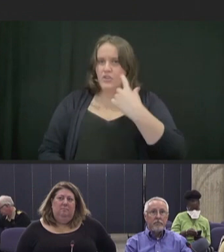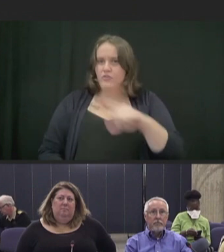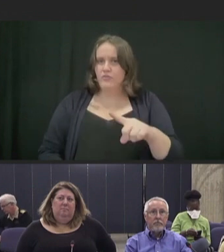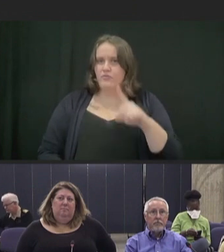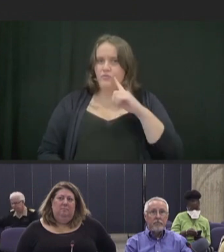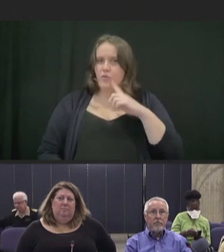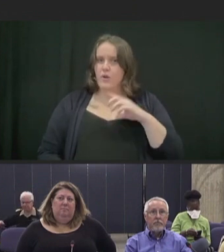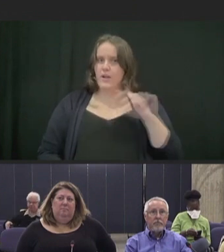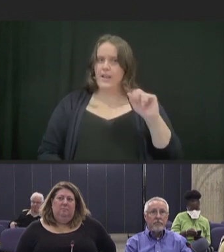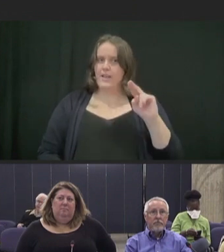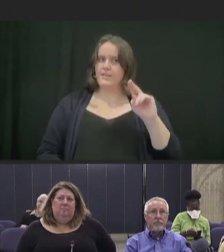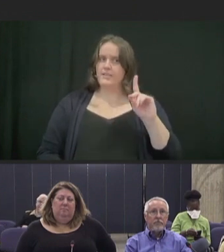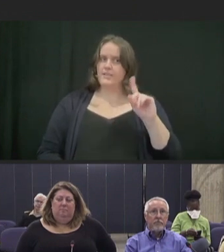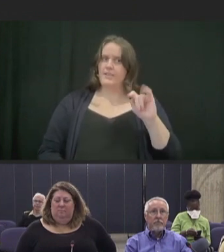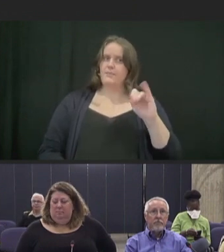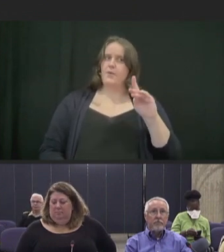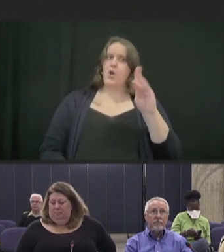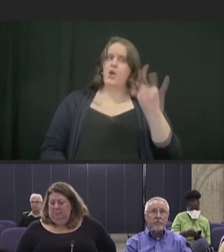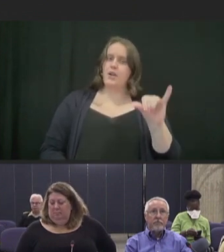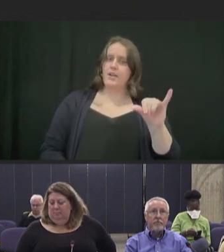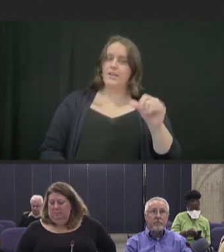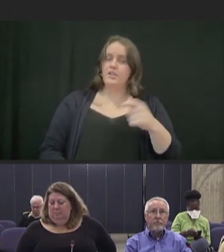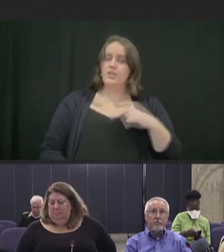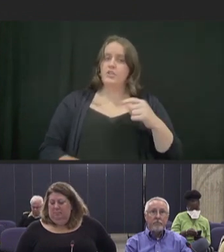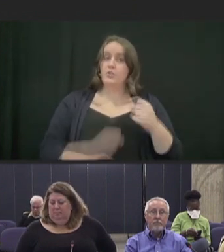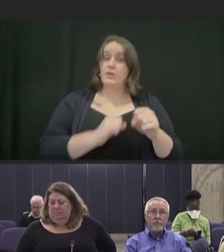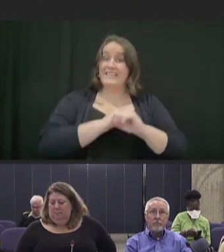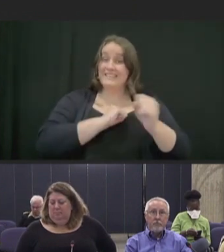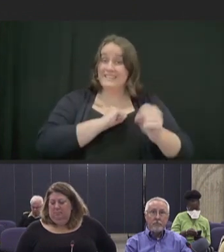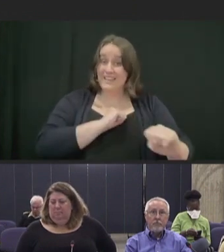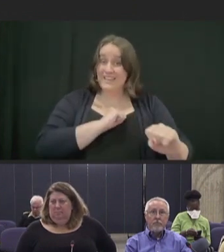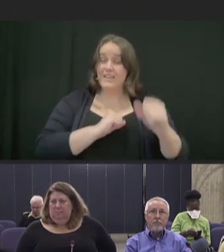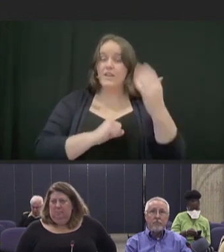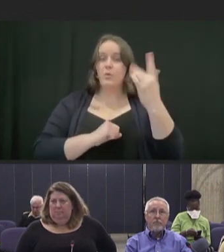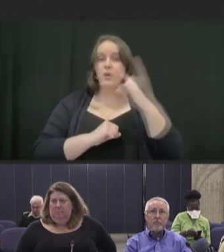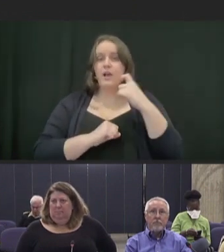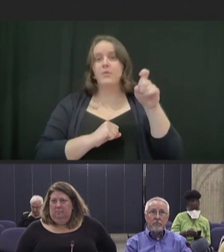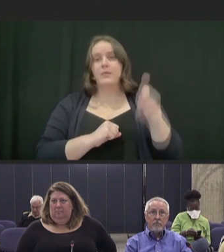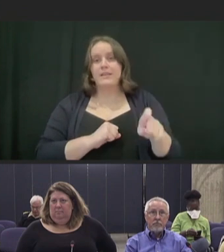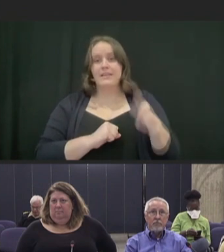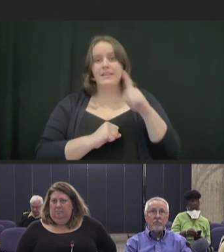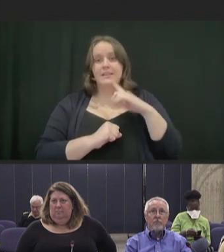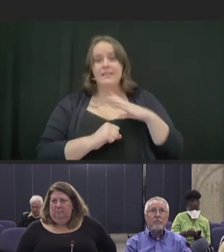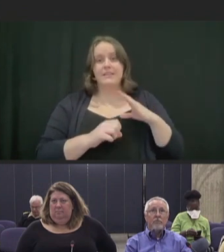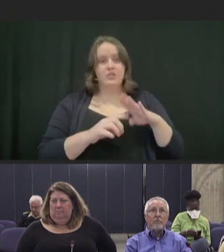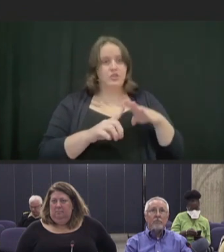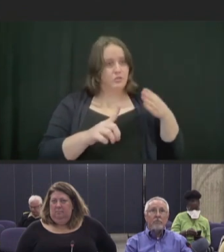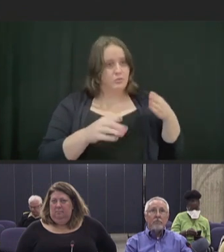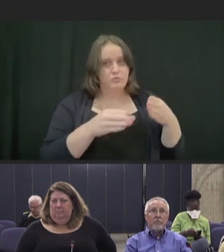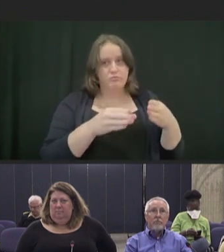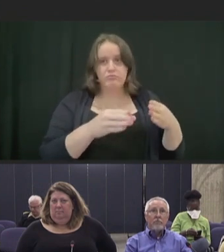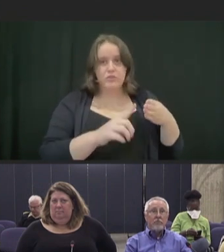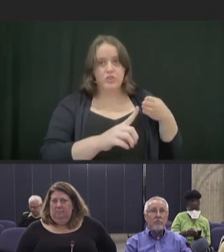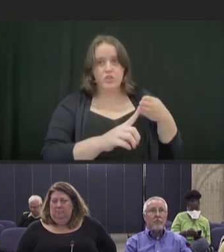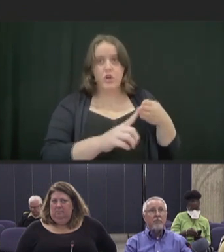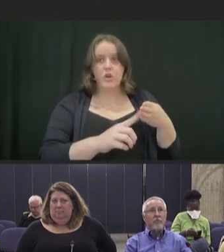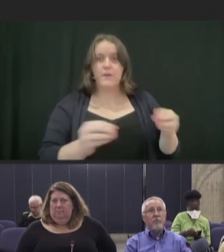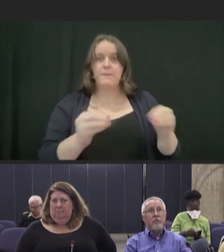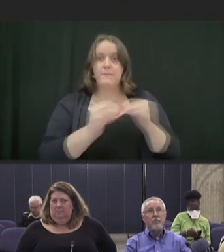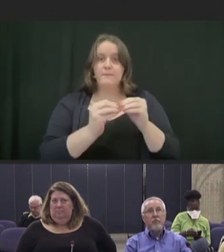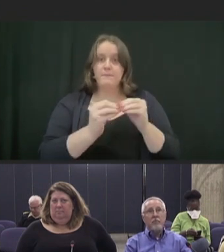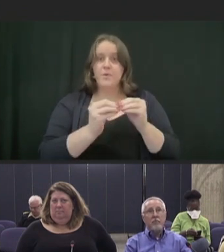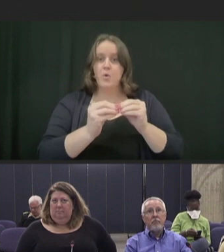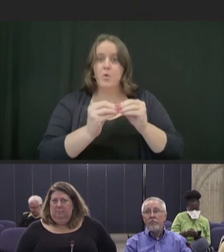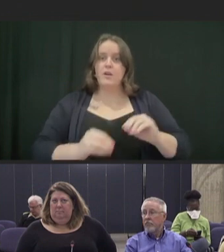to extend that, we needed, because we know we need to target many bNAbs, and so we needed a strategy